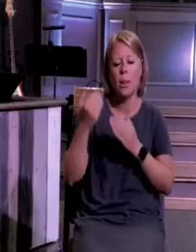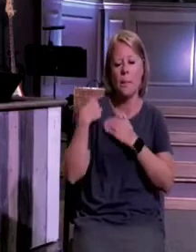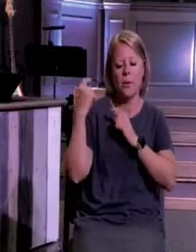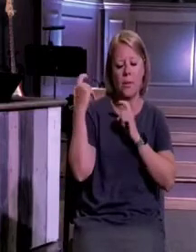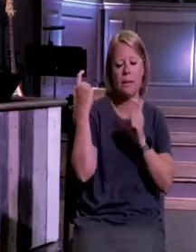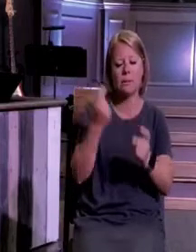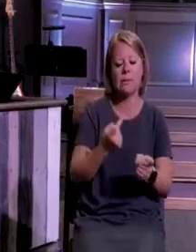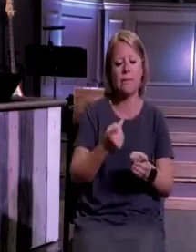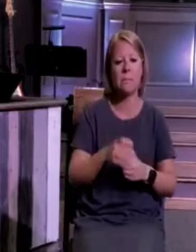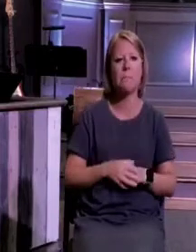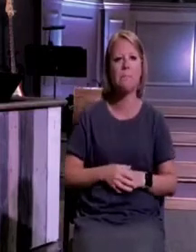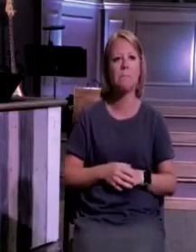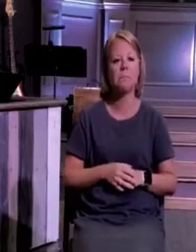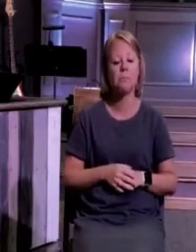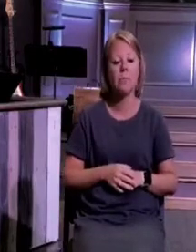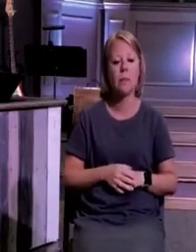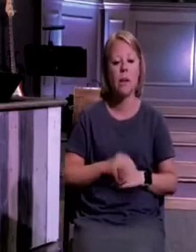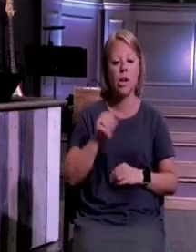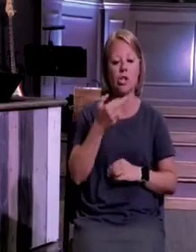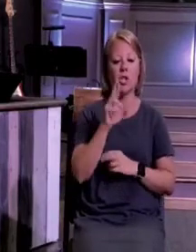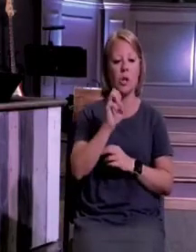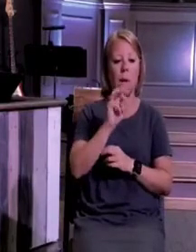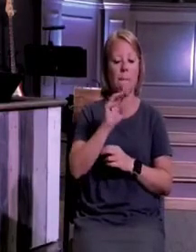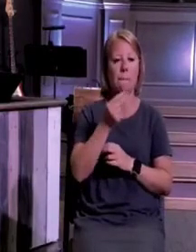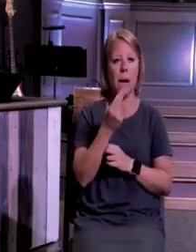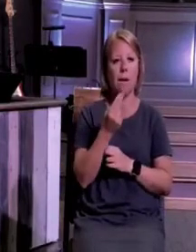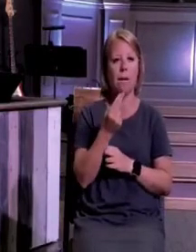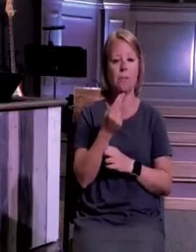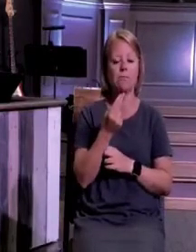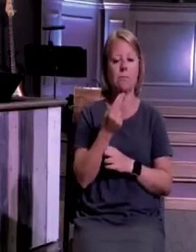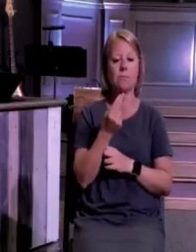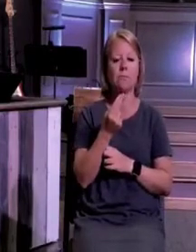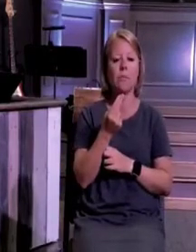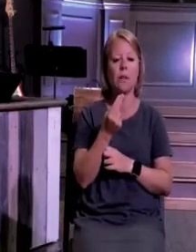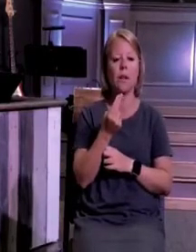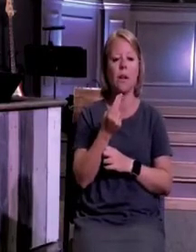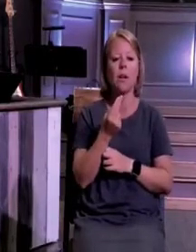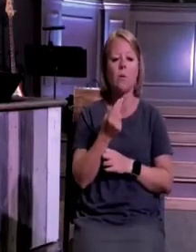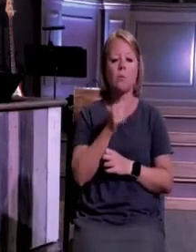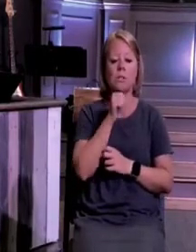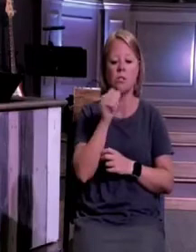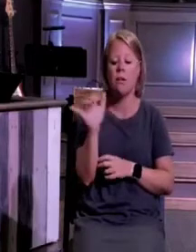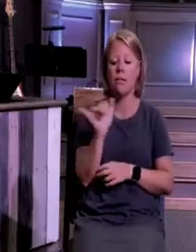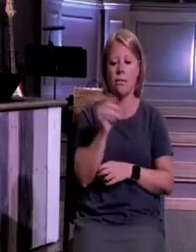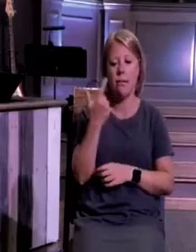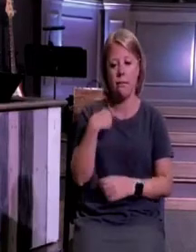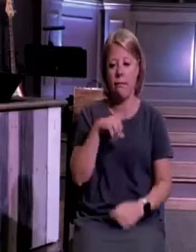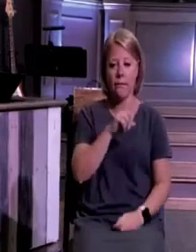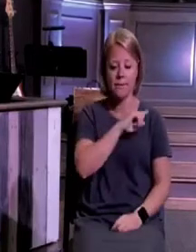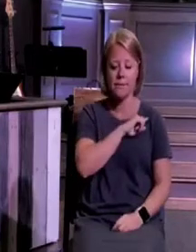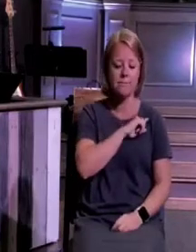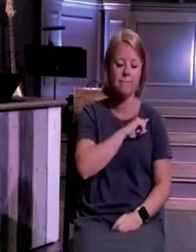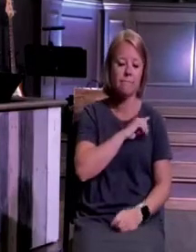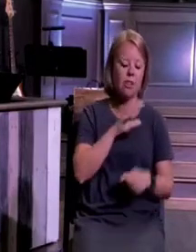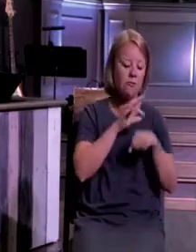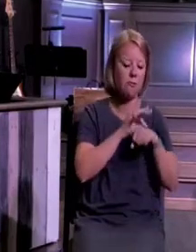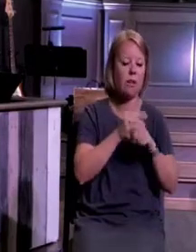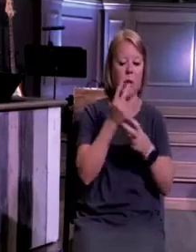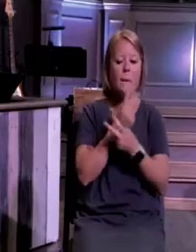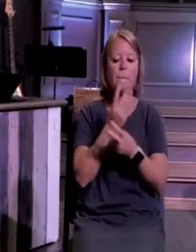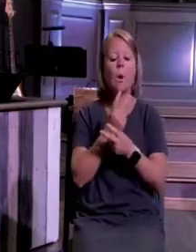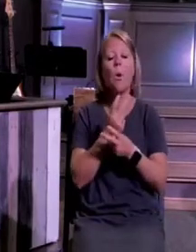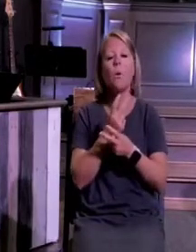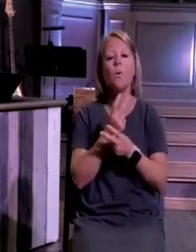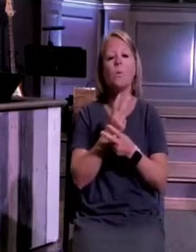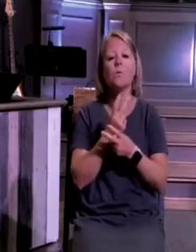Jeremiah. Jeremiah was a man not unlike any of us, flesh and bones, but yet